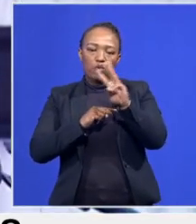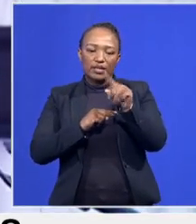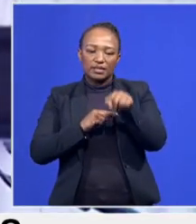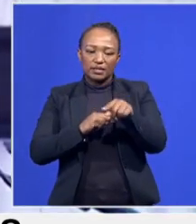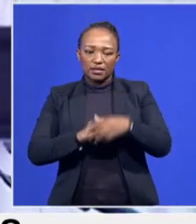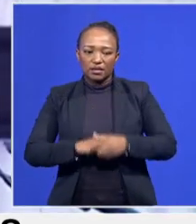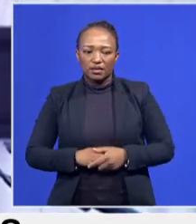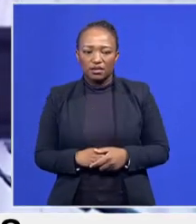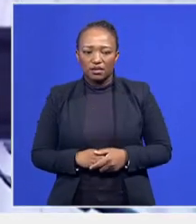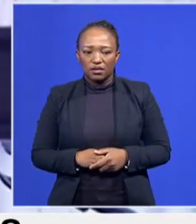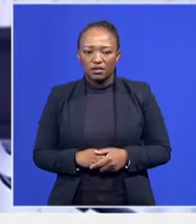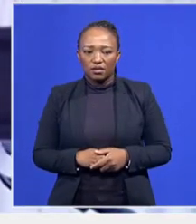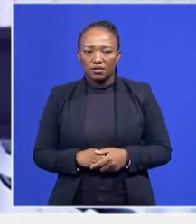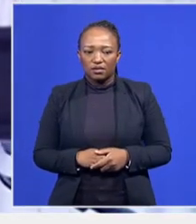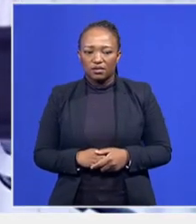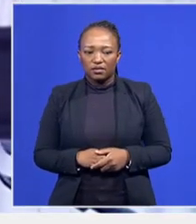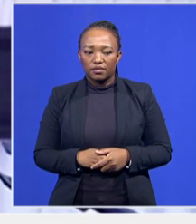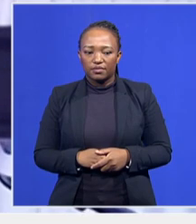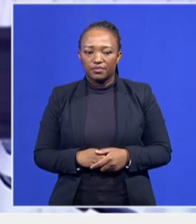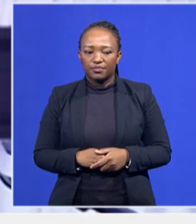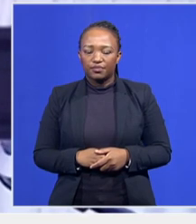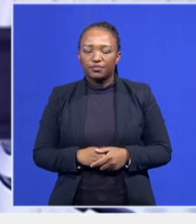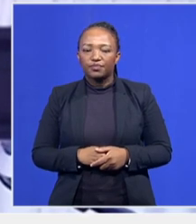South Africa itself as a country